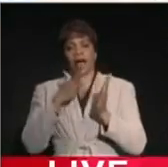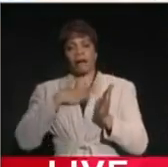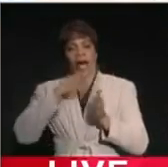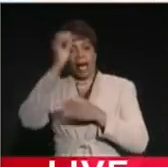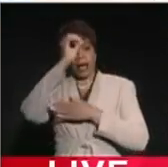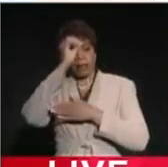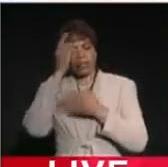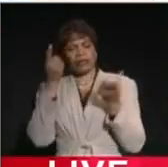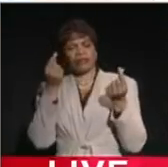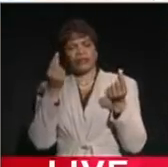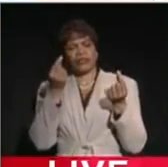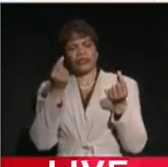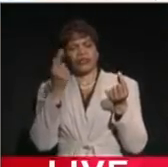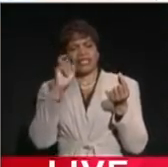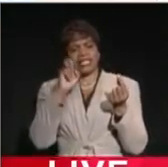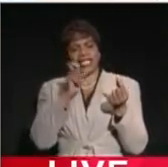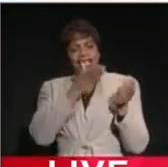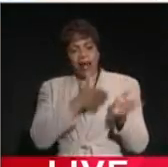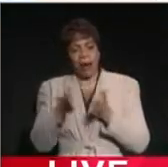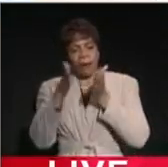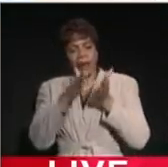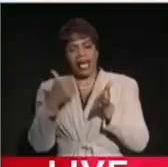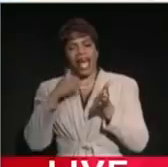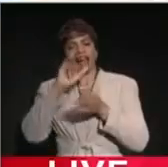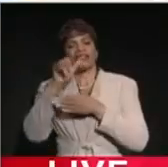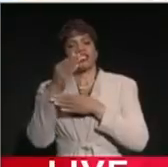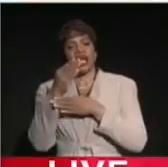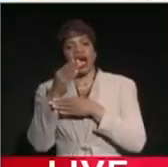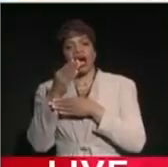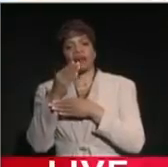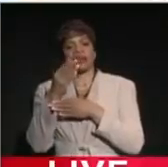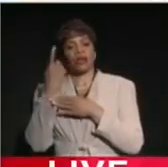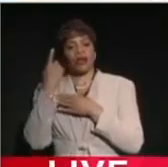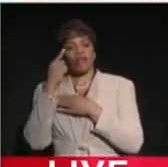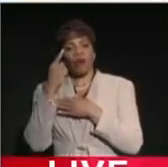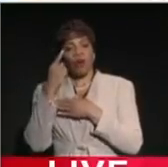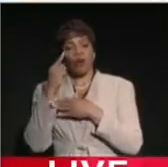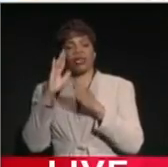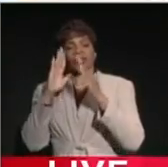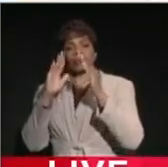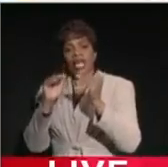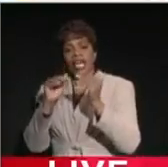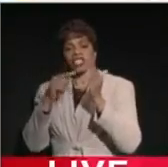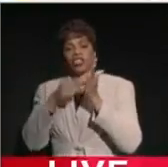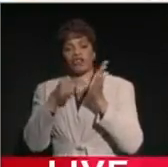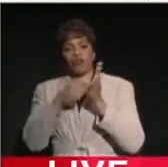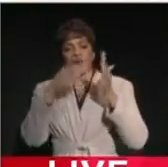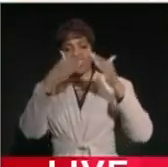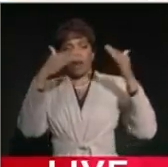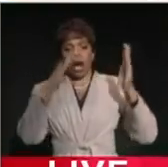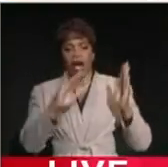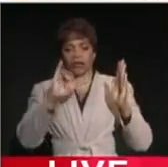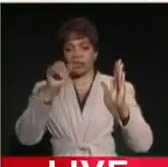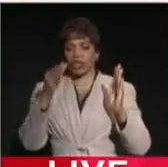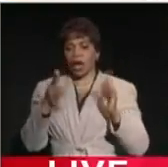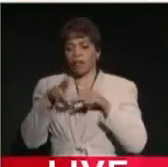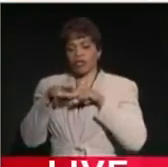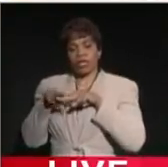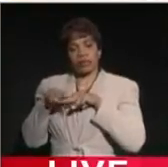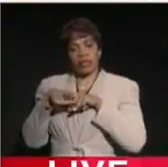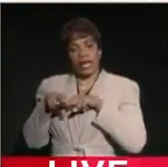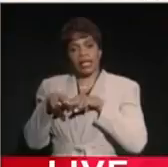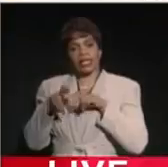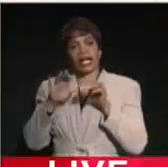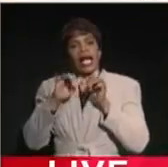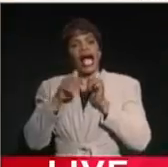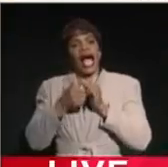up with a state plan to put jobs where there is transportation, or put affordable housing where the jobs are and where transportation are. We can do that by